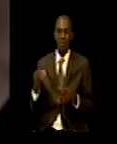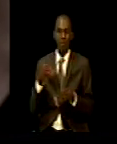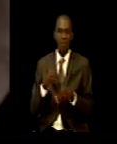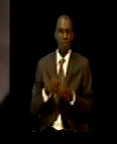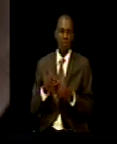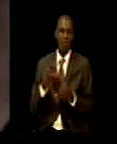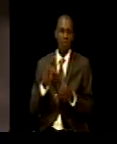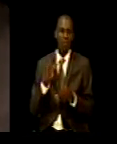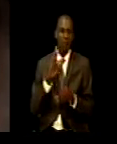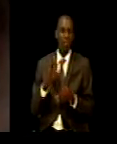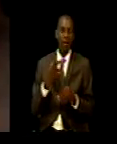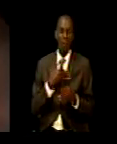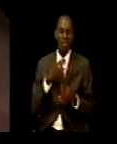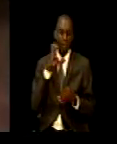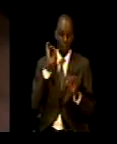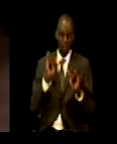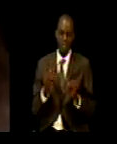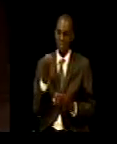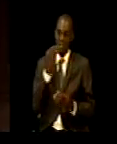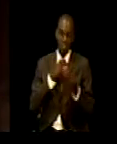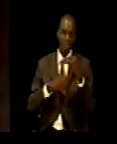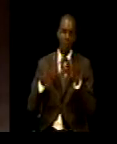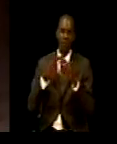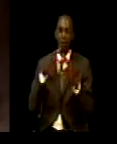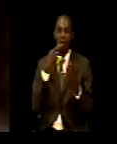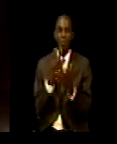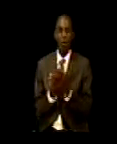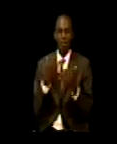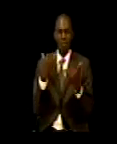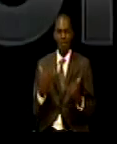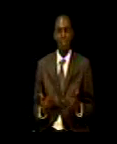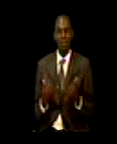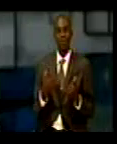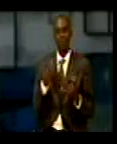very well. Solution live.